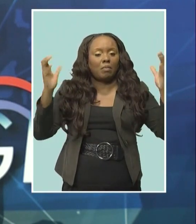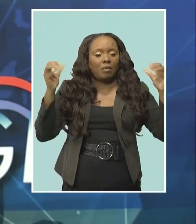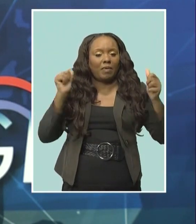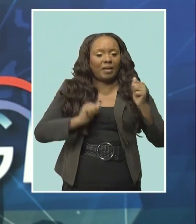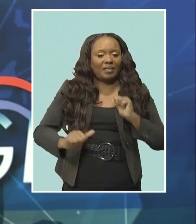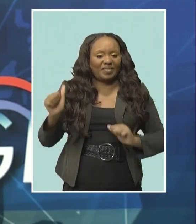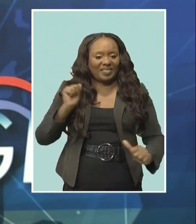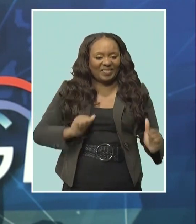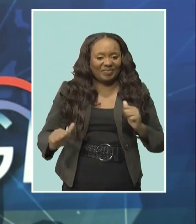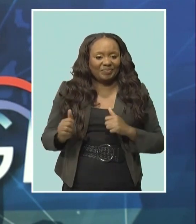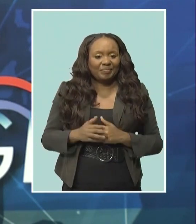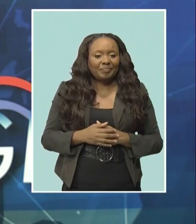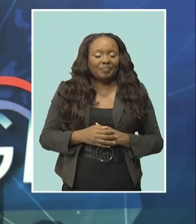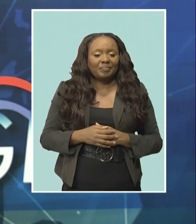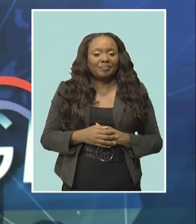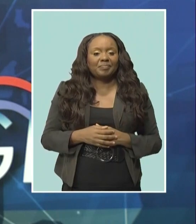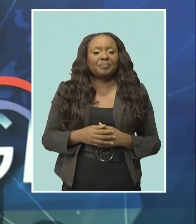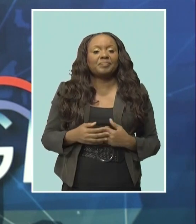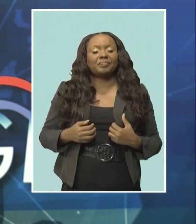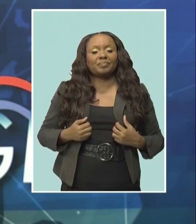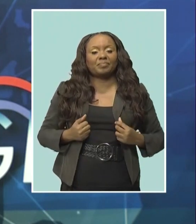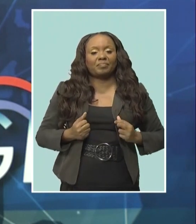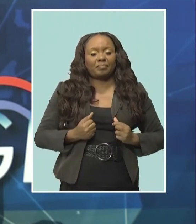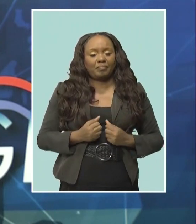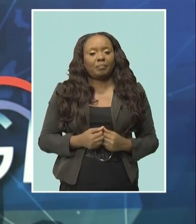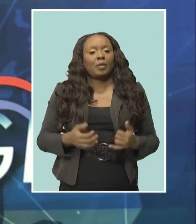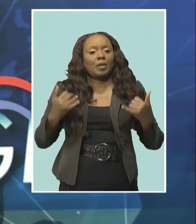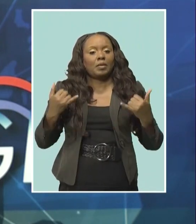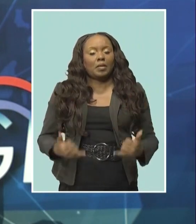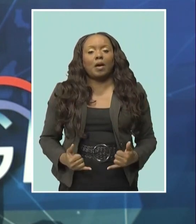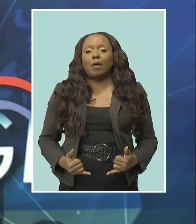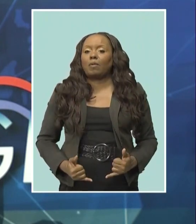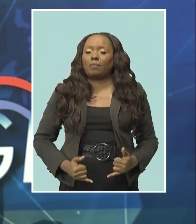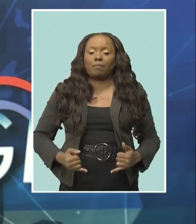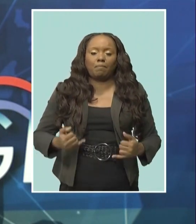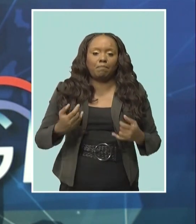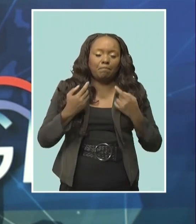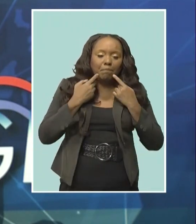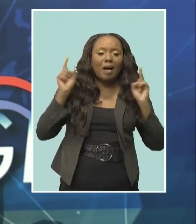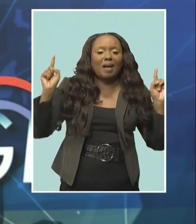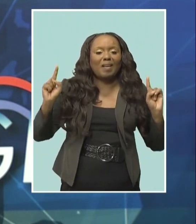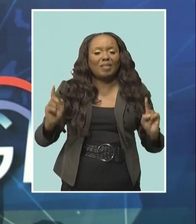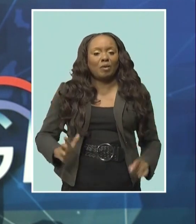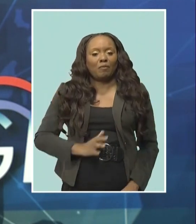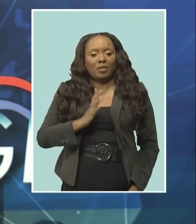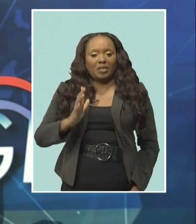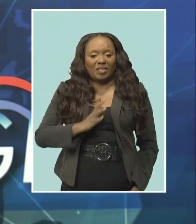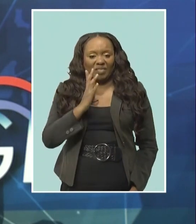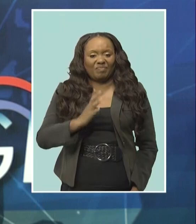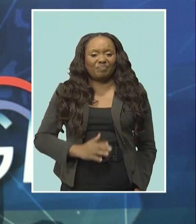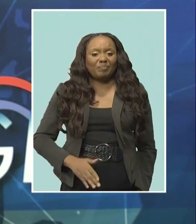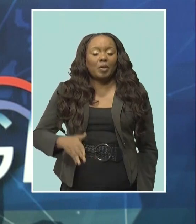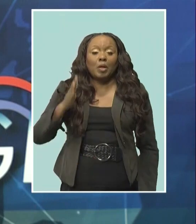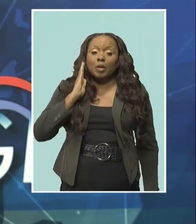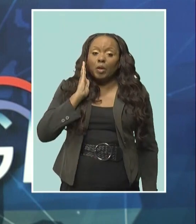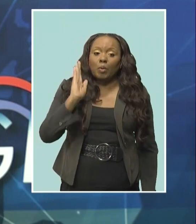over activities. Well, it is official. There will be a Soca competition in 2023, and all